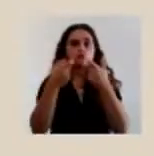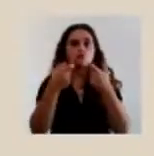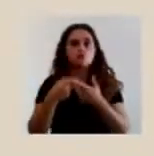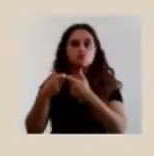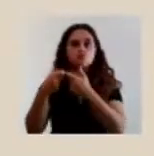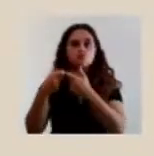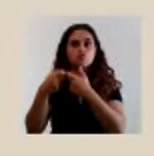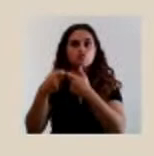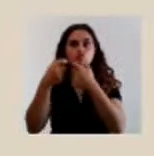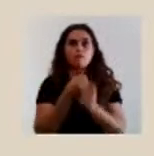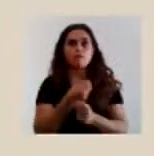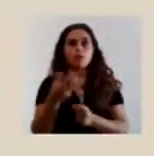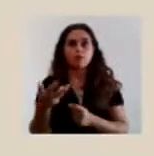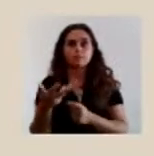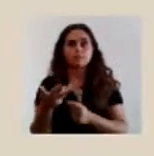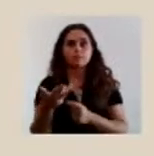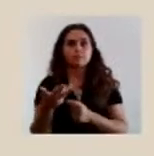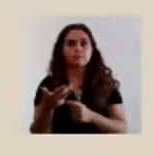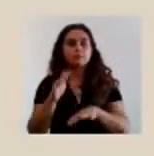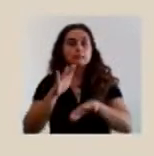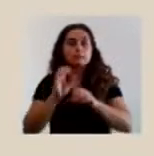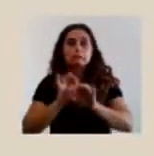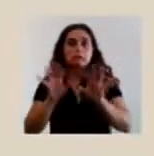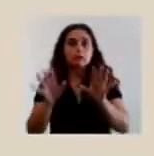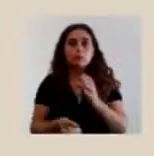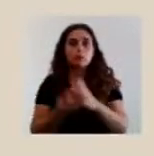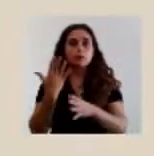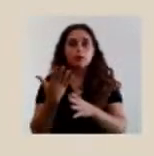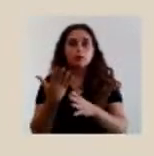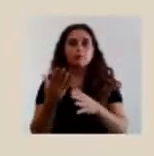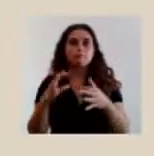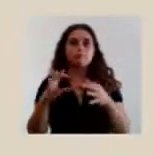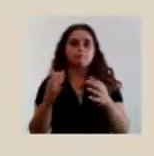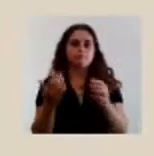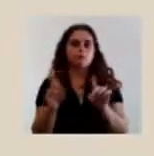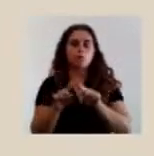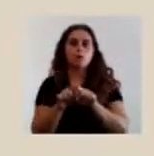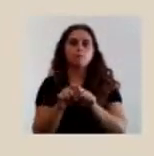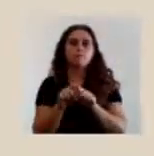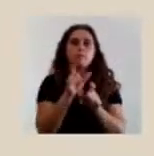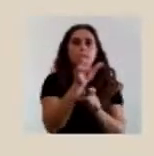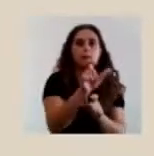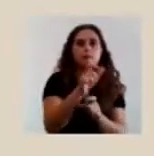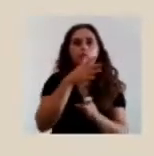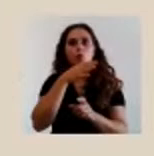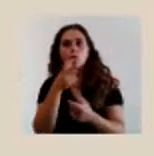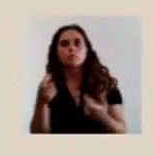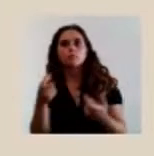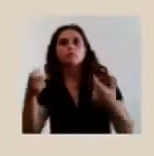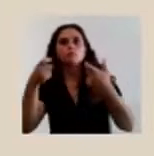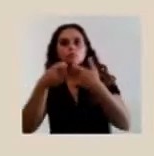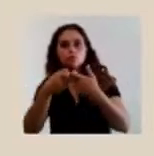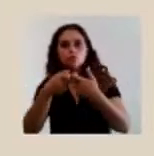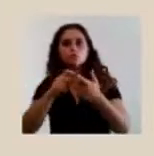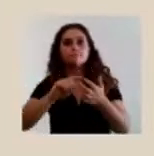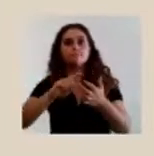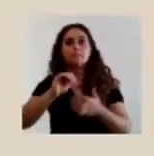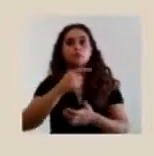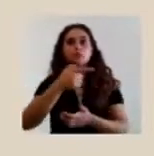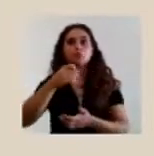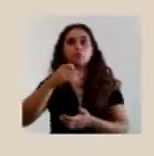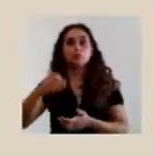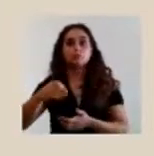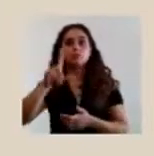associations. Just as it forms associations between words and colors, so too does it form